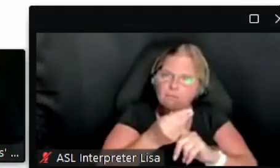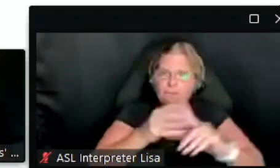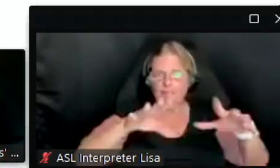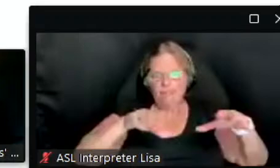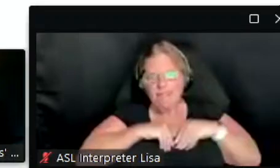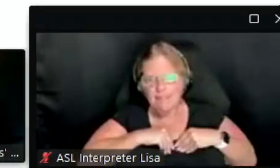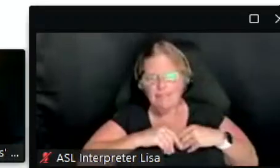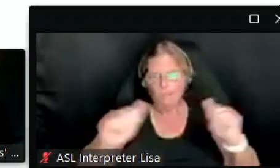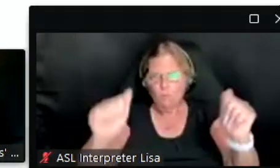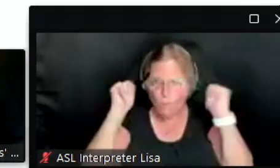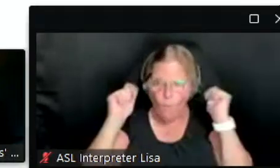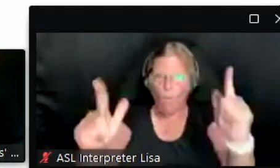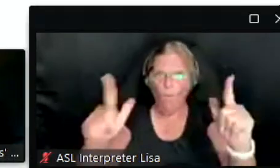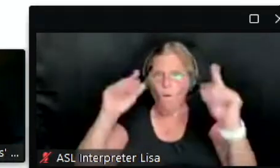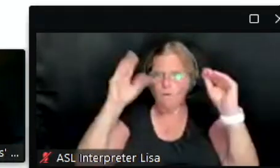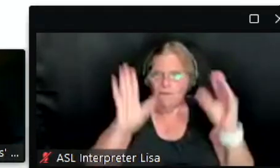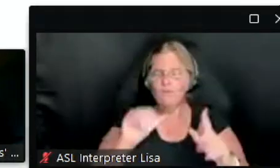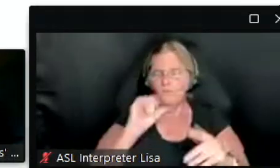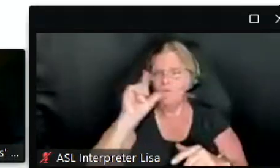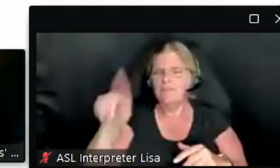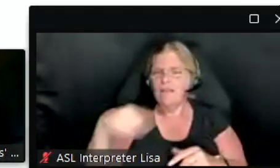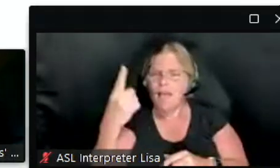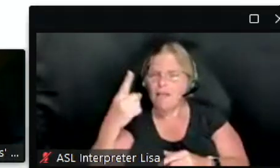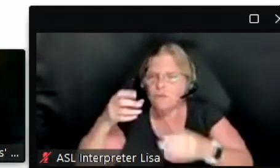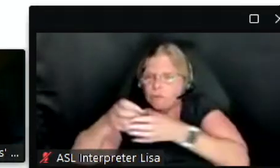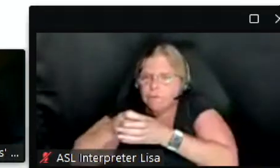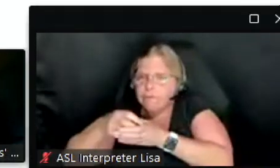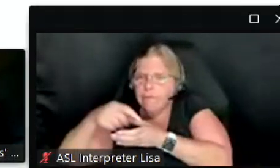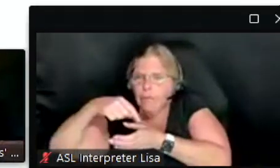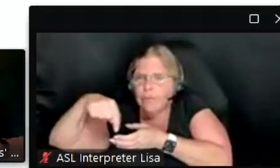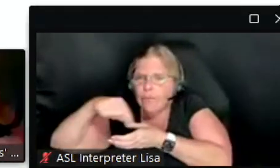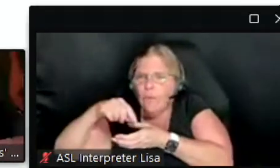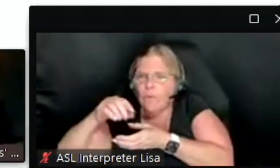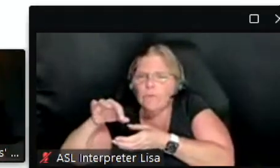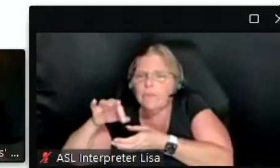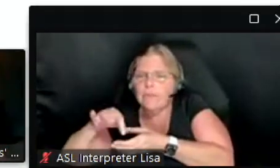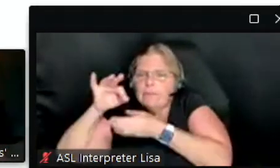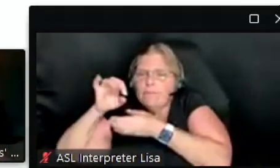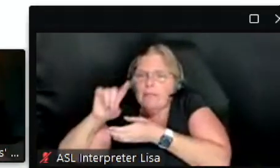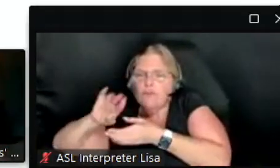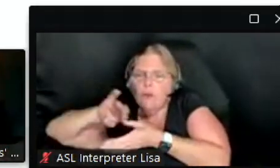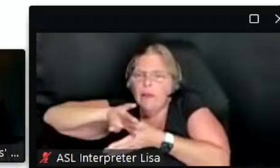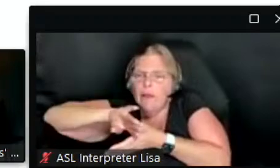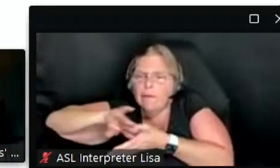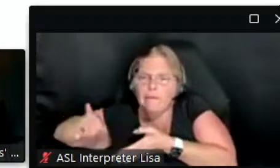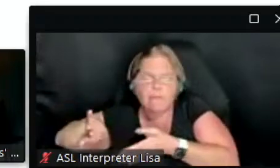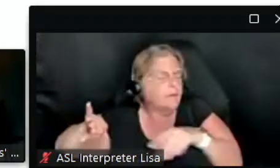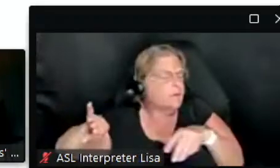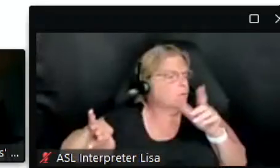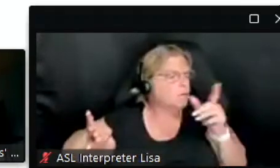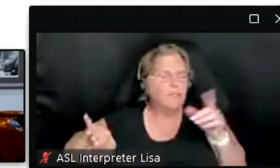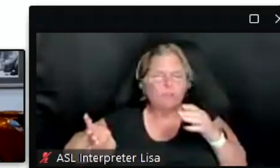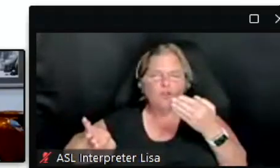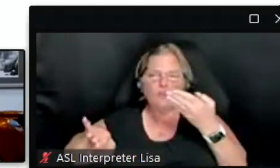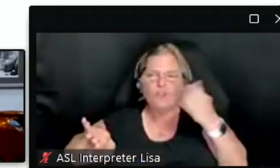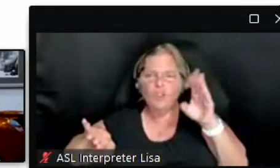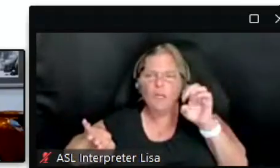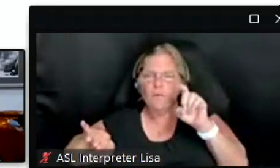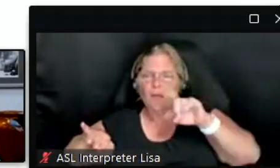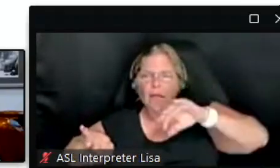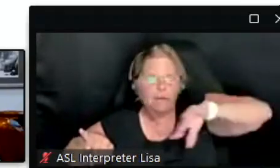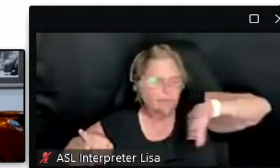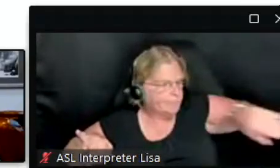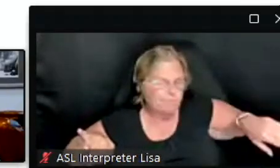all teachers, not just a silo of special ed goes here and regular ed goes over there. Great,